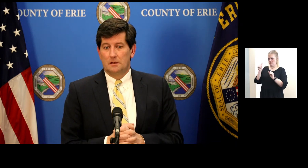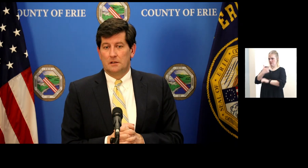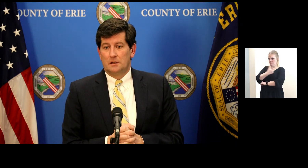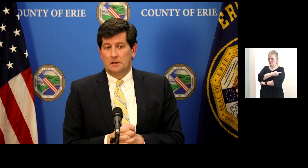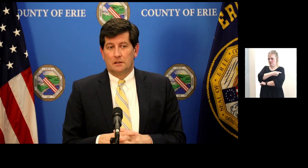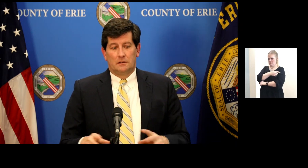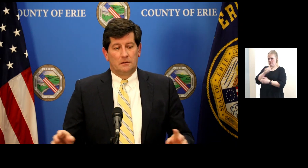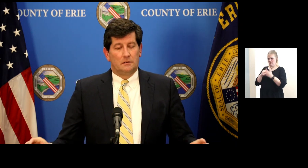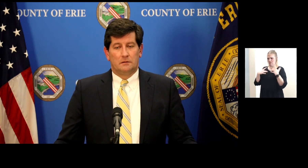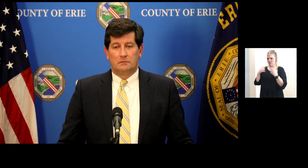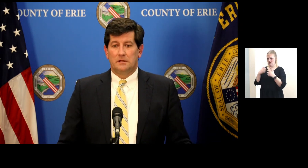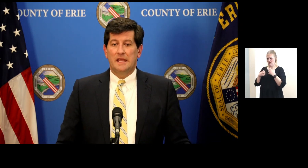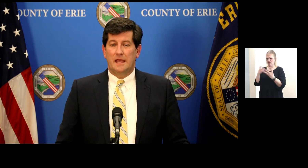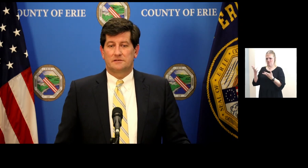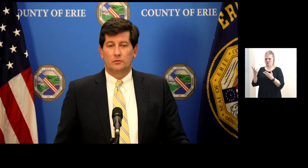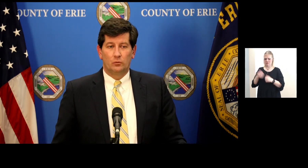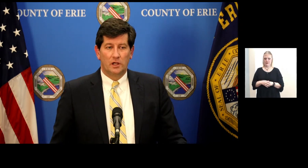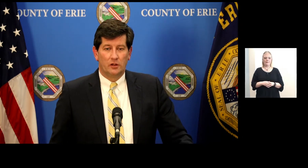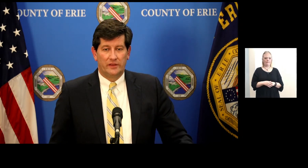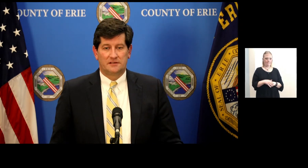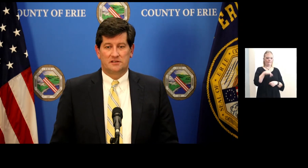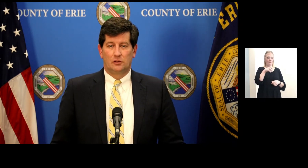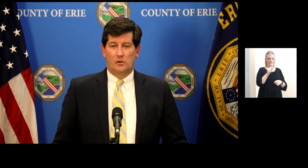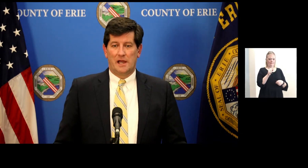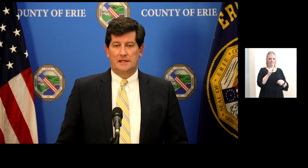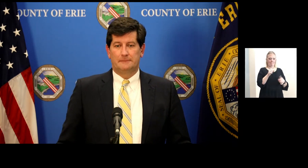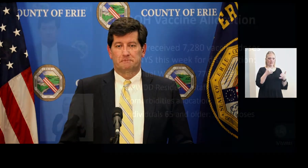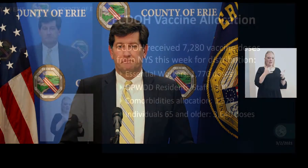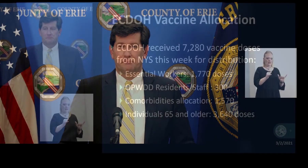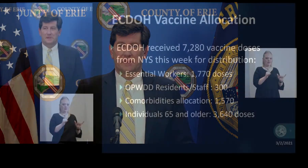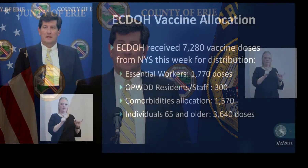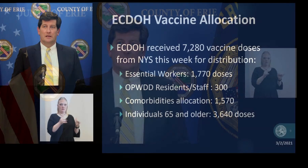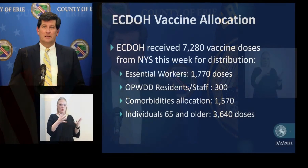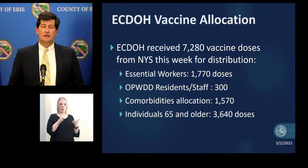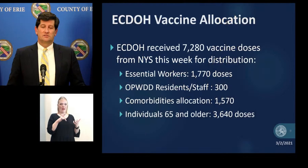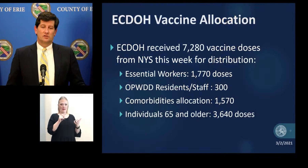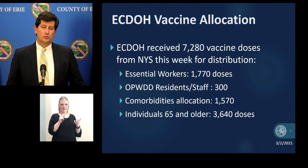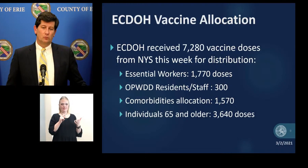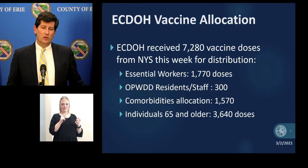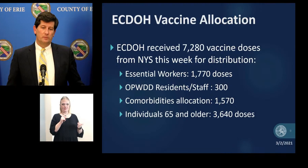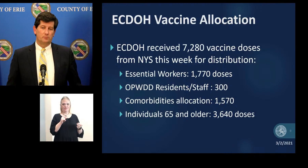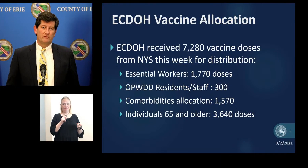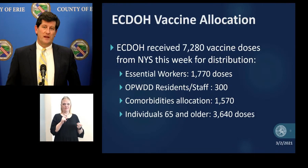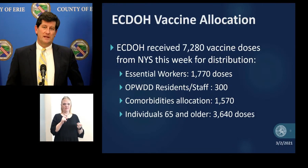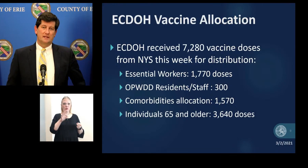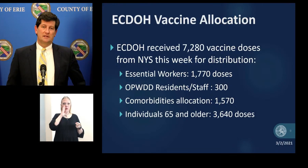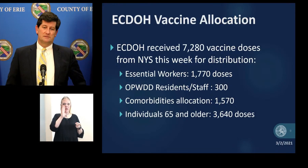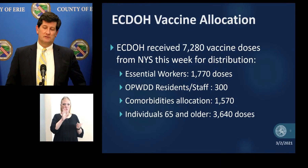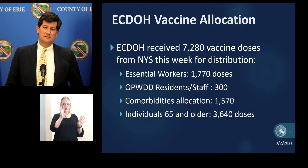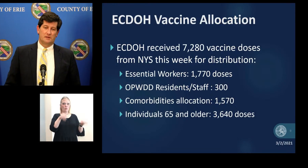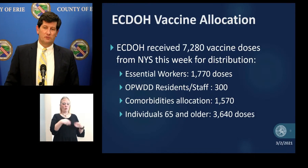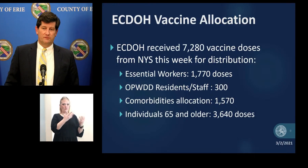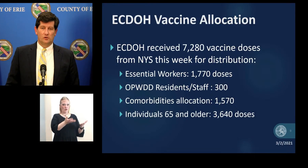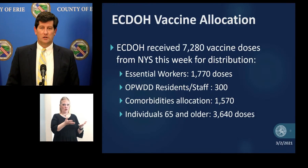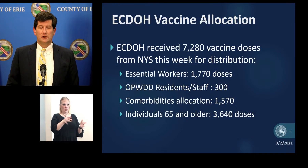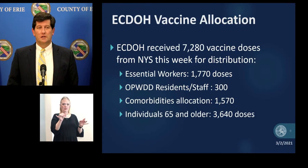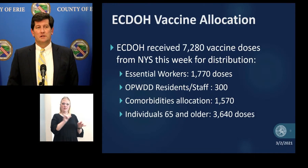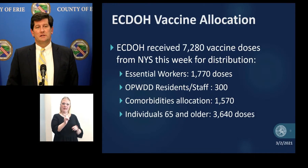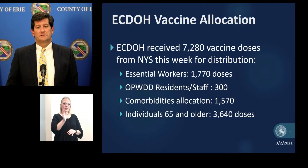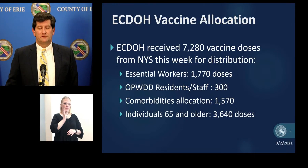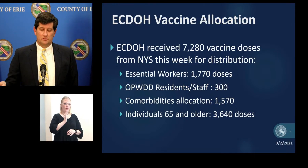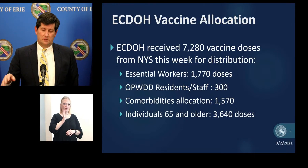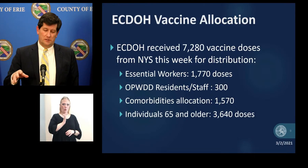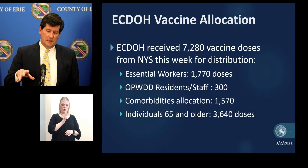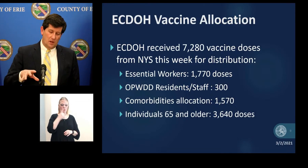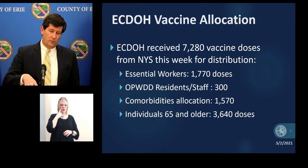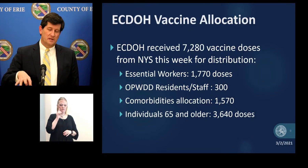with comorbidities? What is the plan there? Yes, we will. They still want it. So we will be providing it. As we said before,